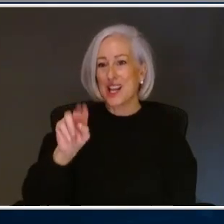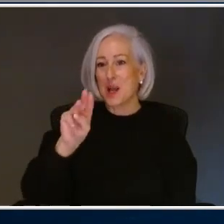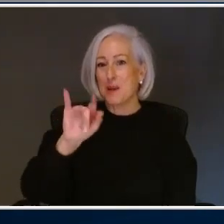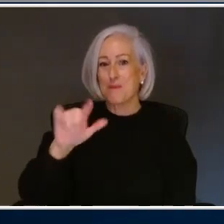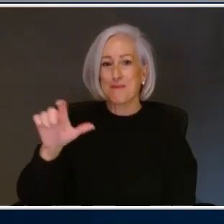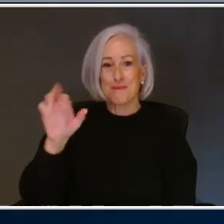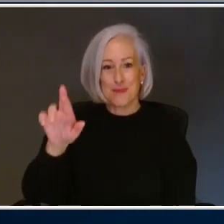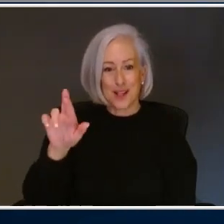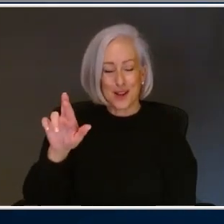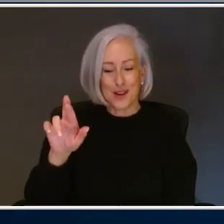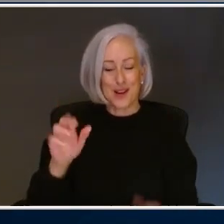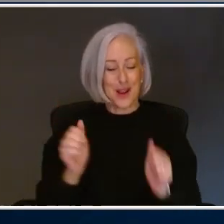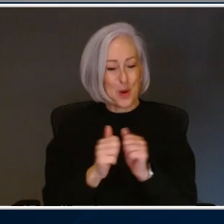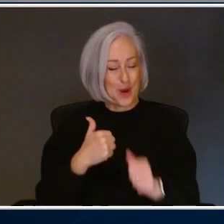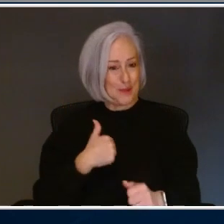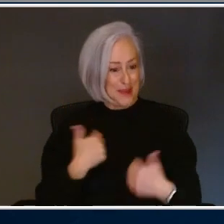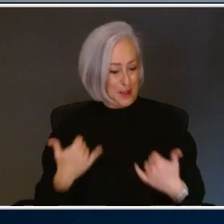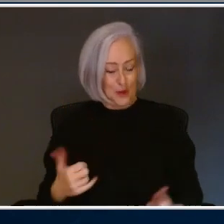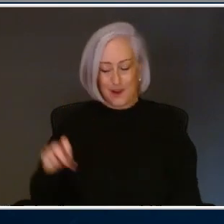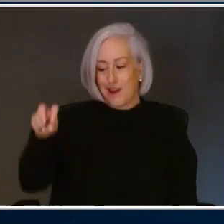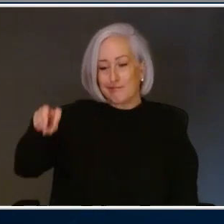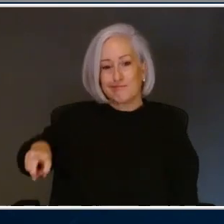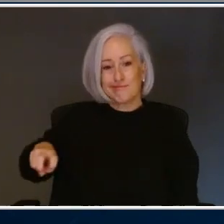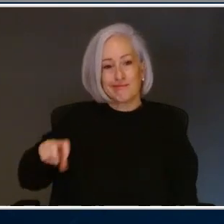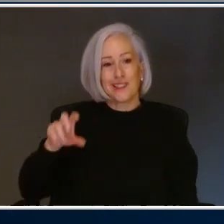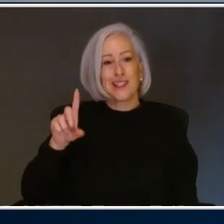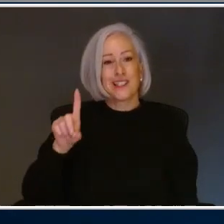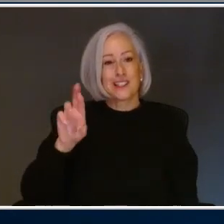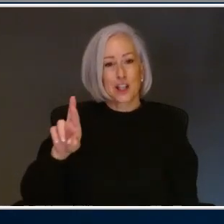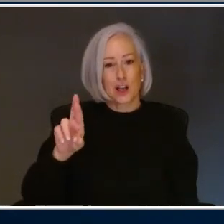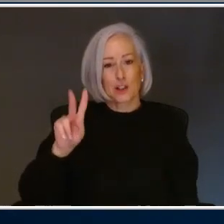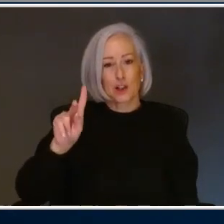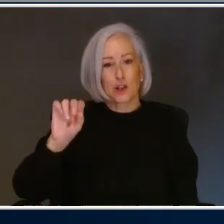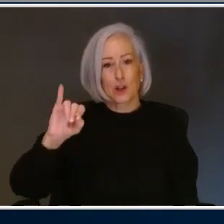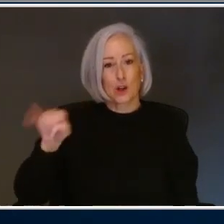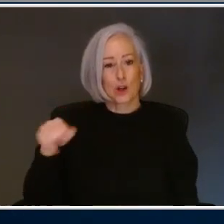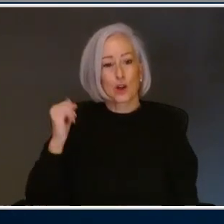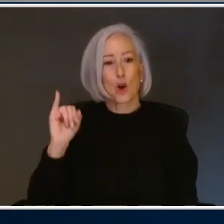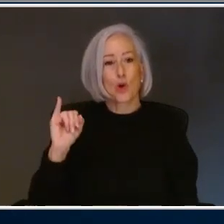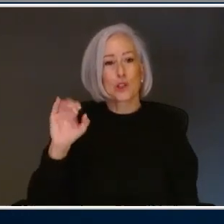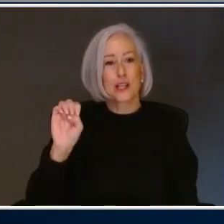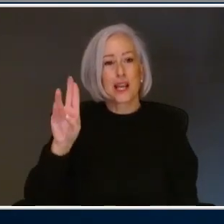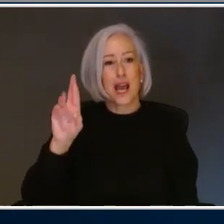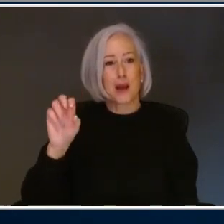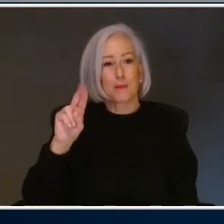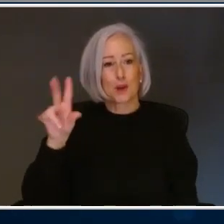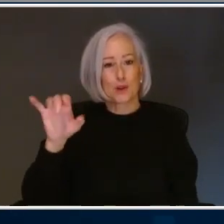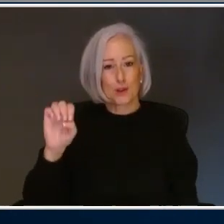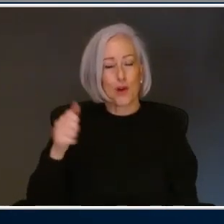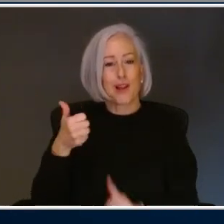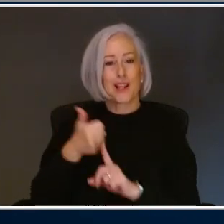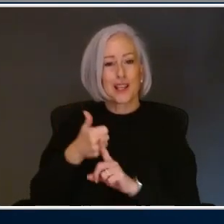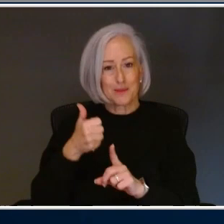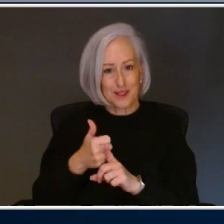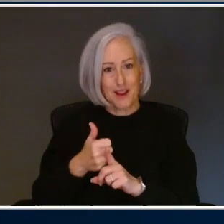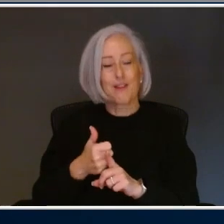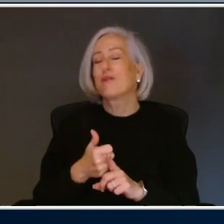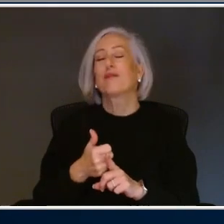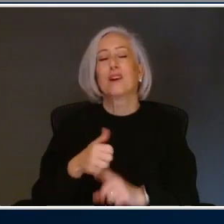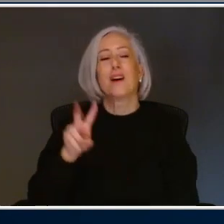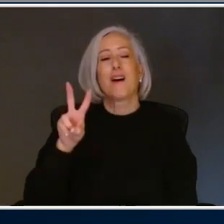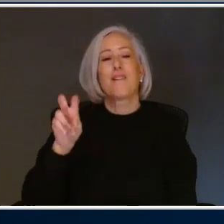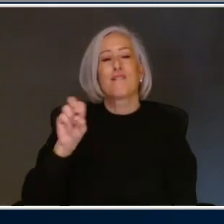Family Broadcast Studio, is Dr. Koji Ebersol, endovascular neurosurgeon here at the University of Kansas Health System and lead surgeon